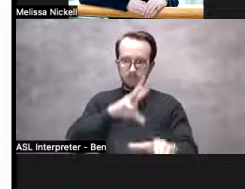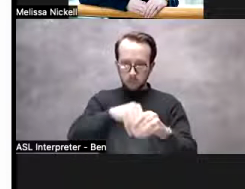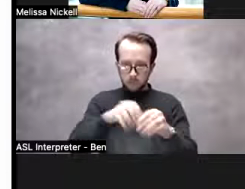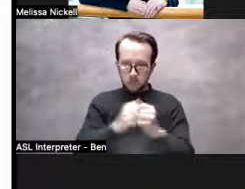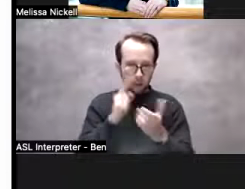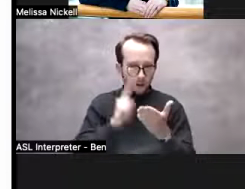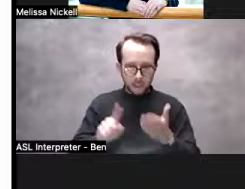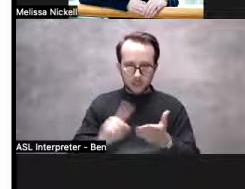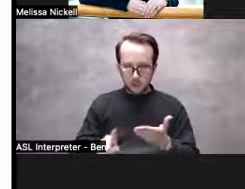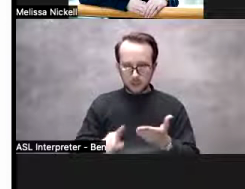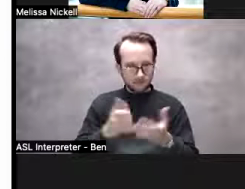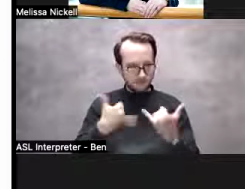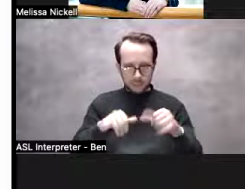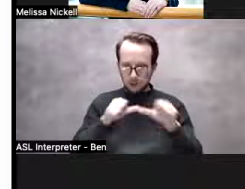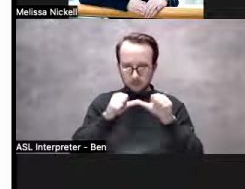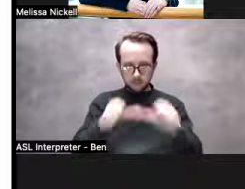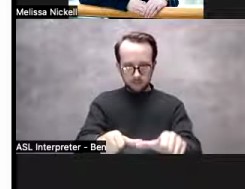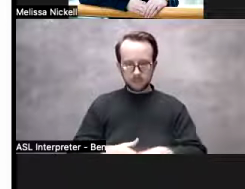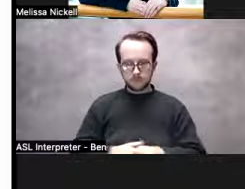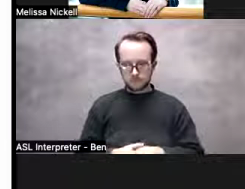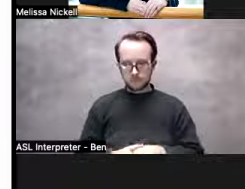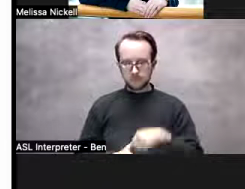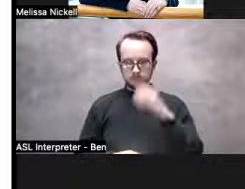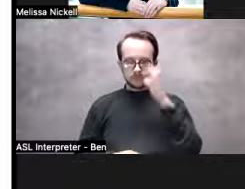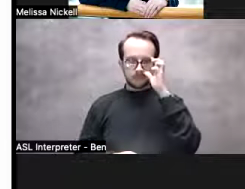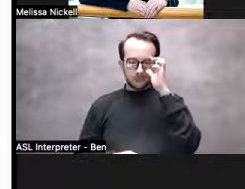country. So, and again, that